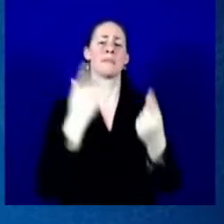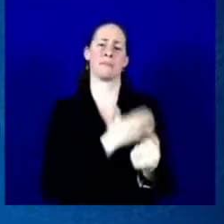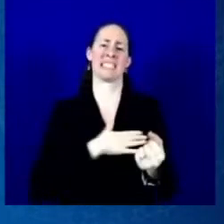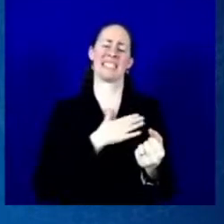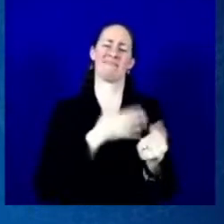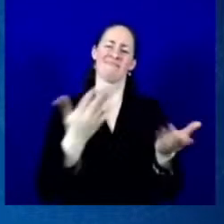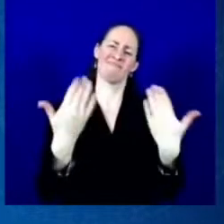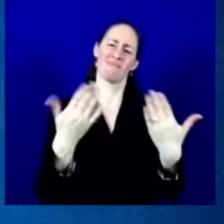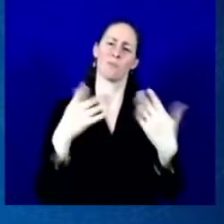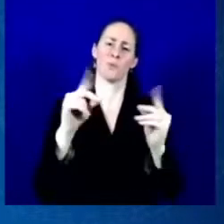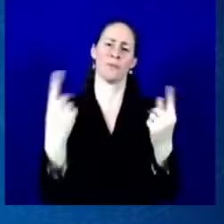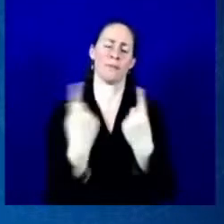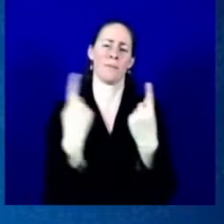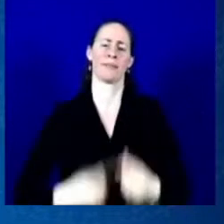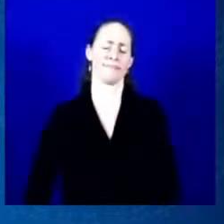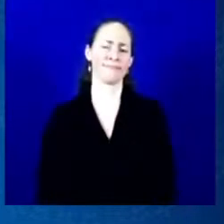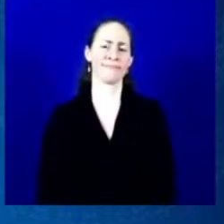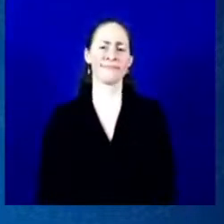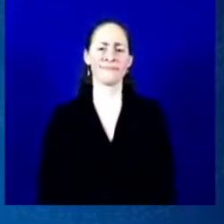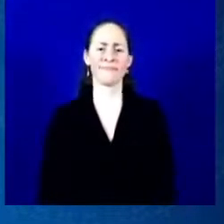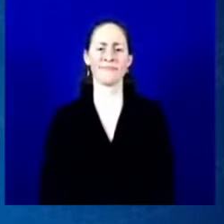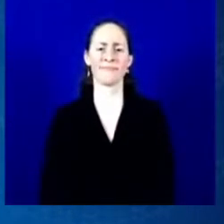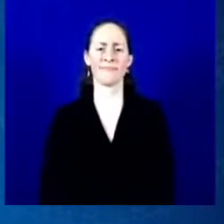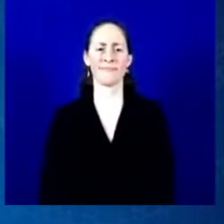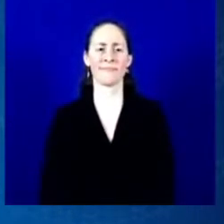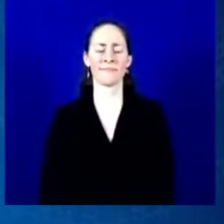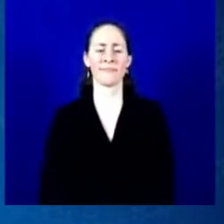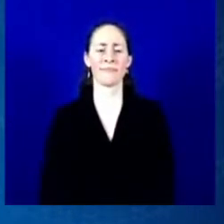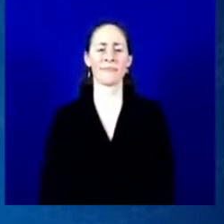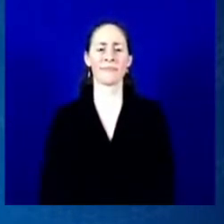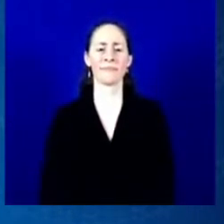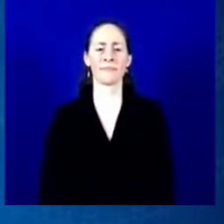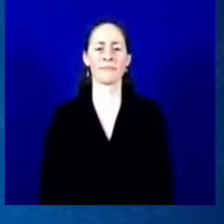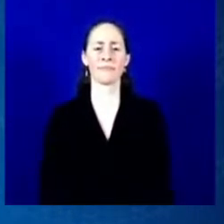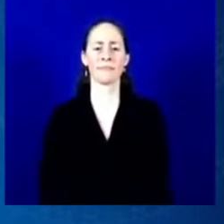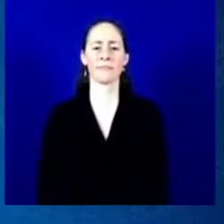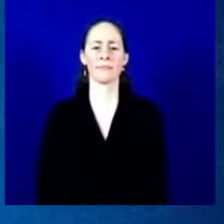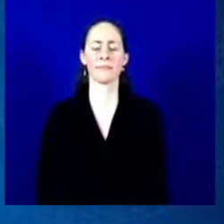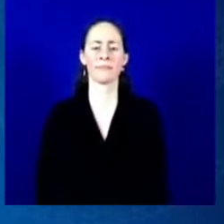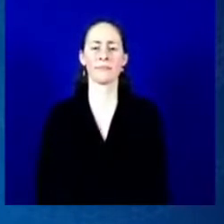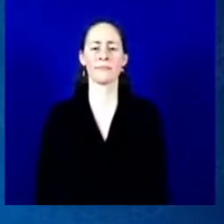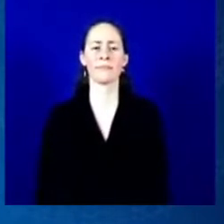to restore the soul of America, we need to protect the sacred right to vote.